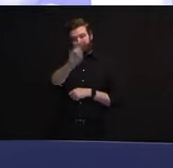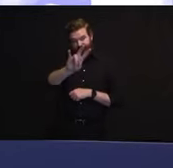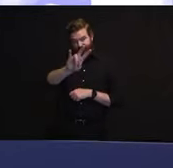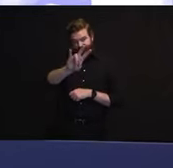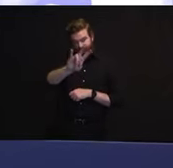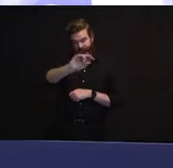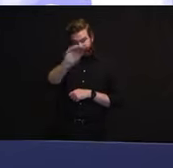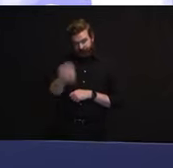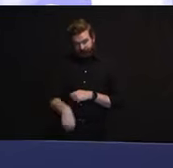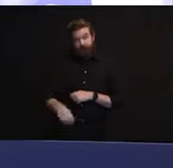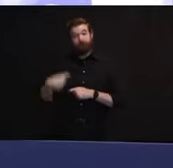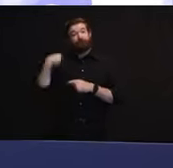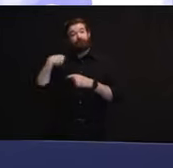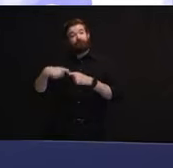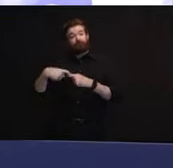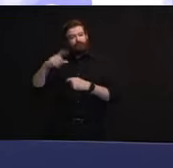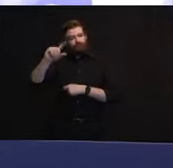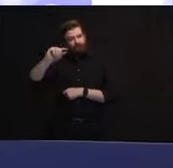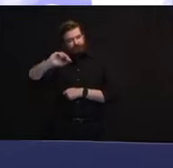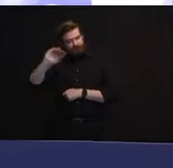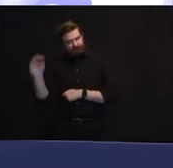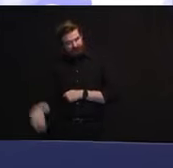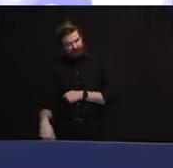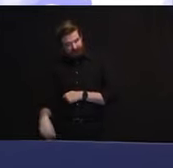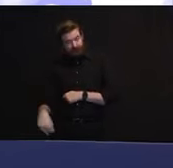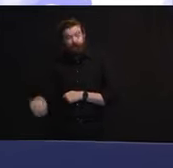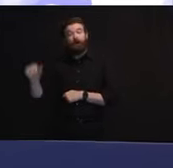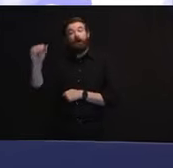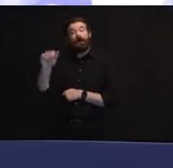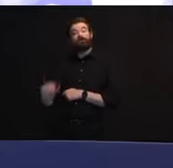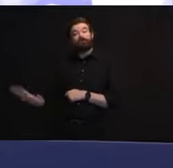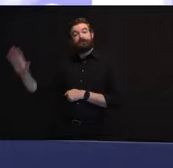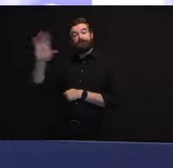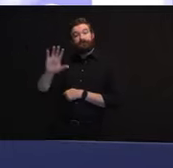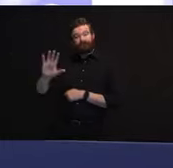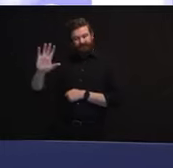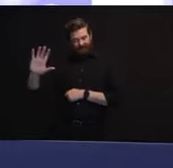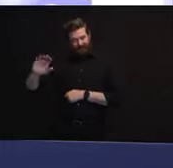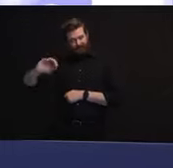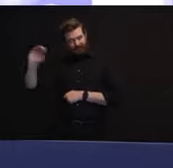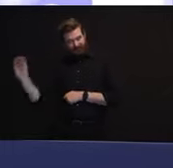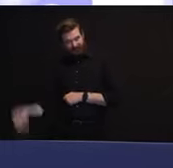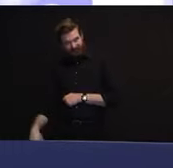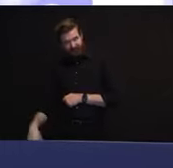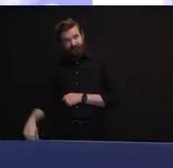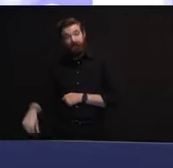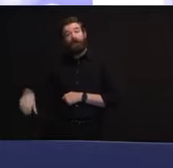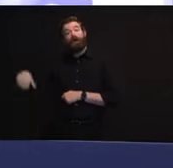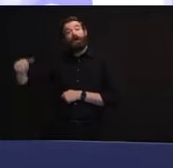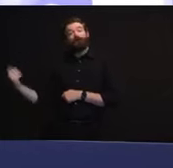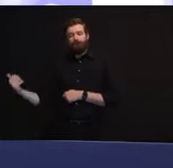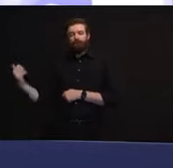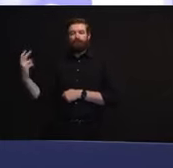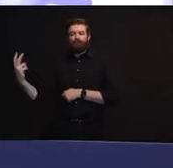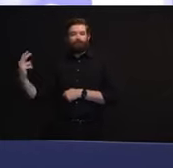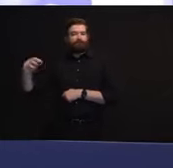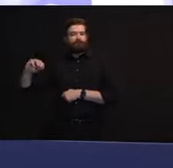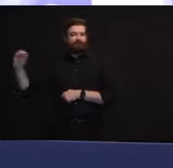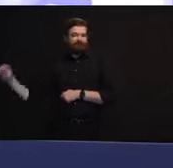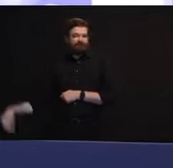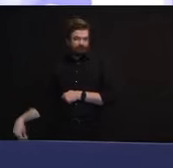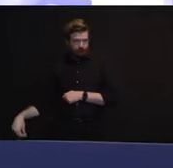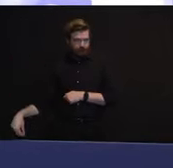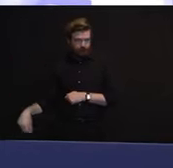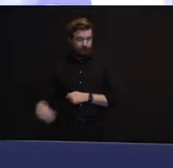Hispanic 20.2%, Asian 5.4%, and other 2.3%. At the state's